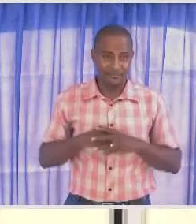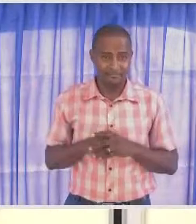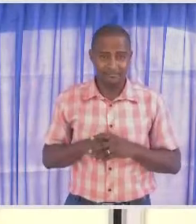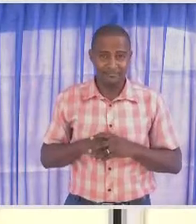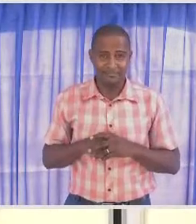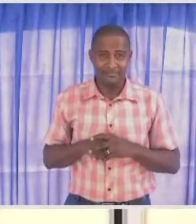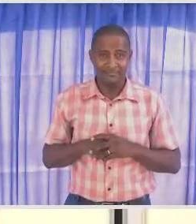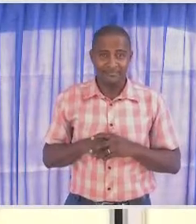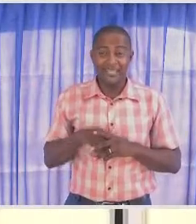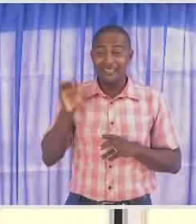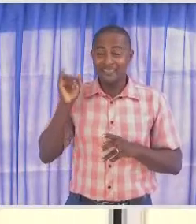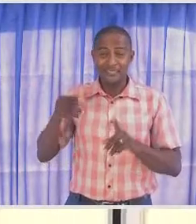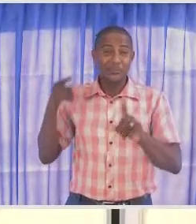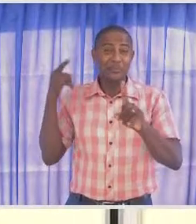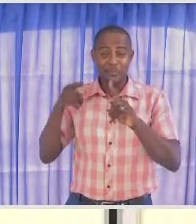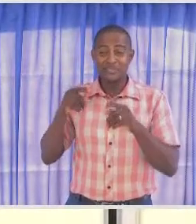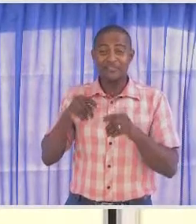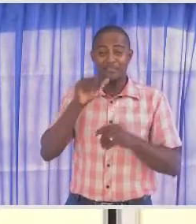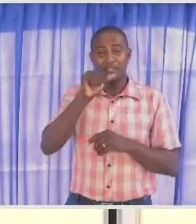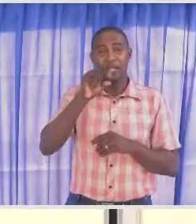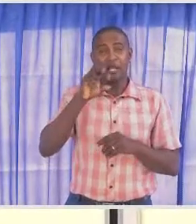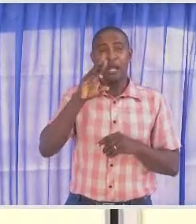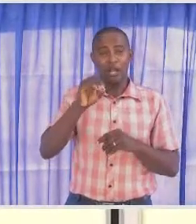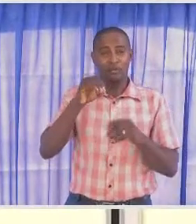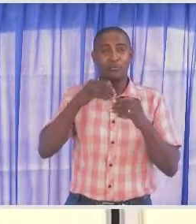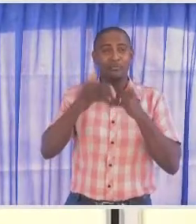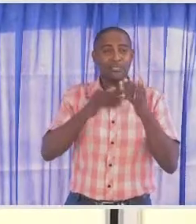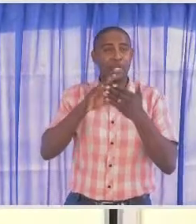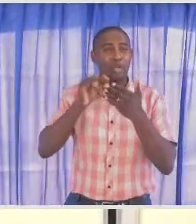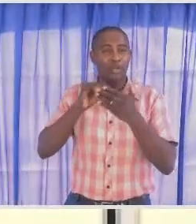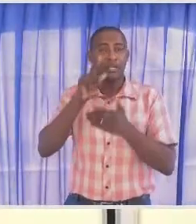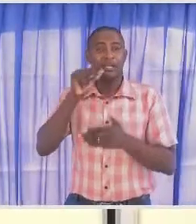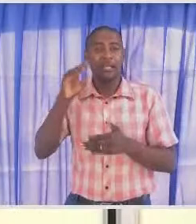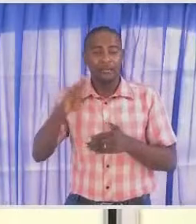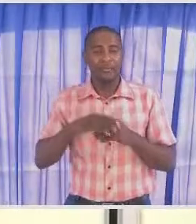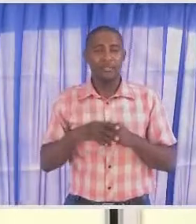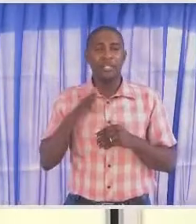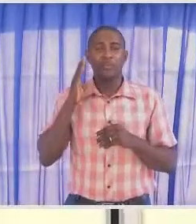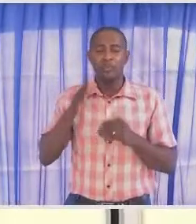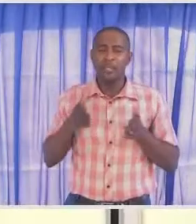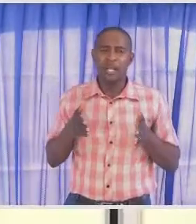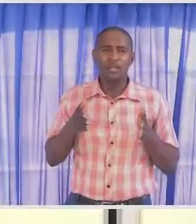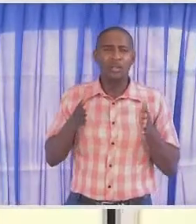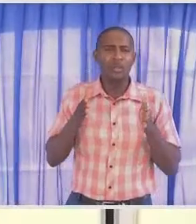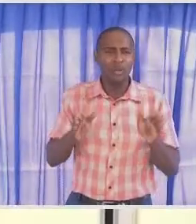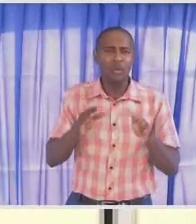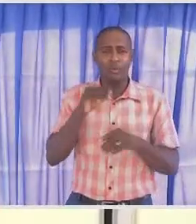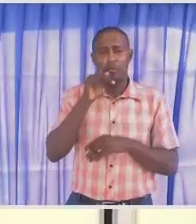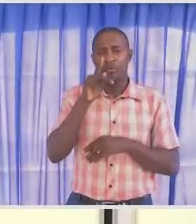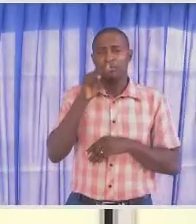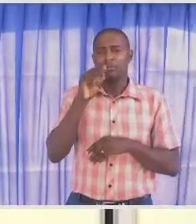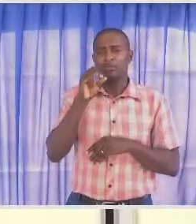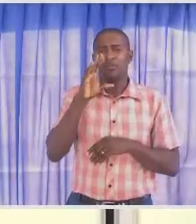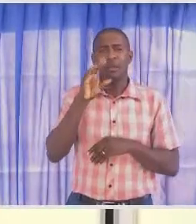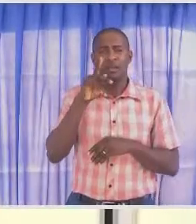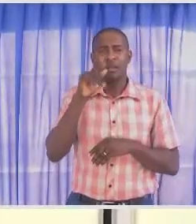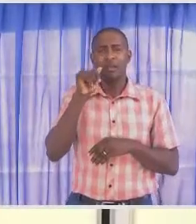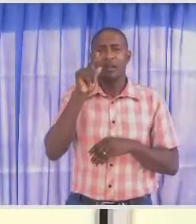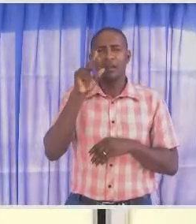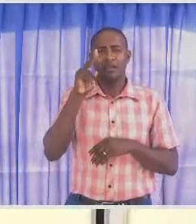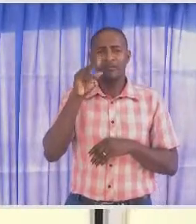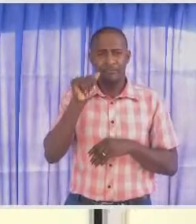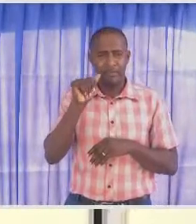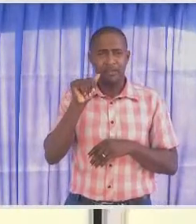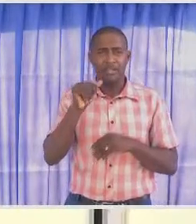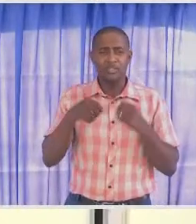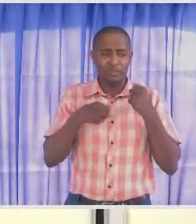this Agro-Processing Learning Lab does. So it will allow Knockalva to produce a better